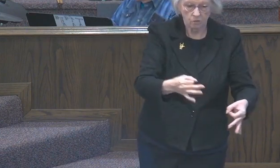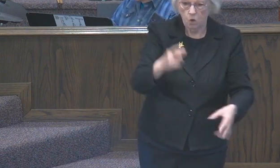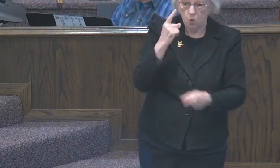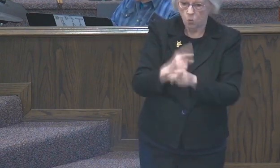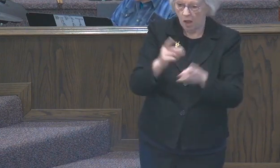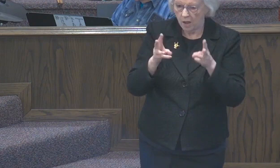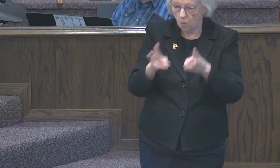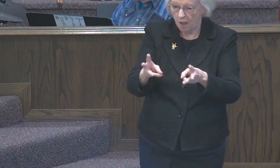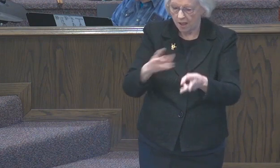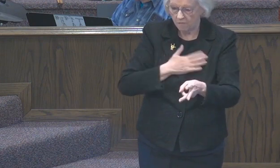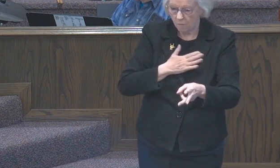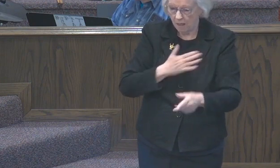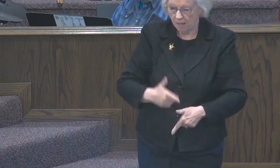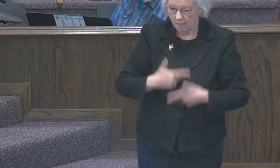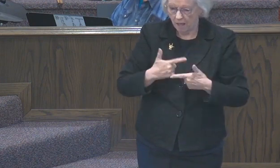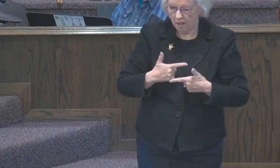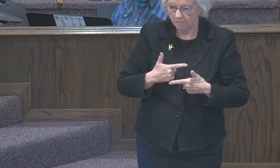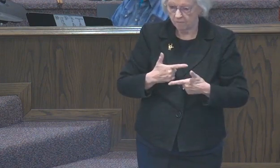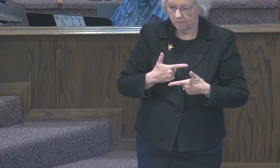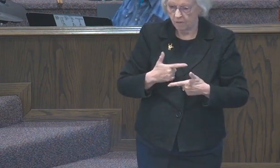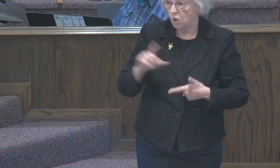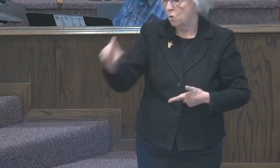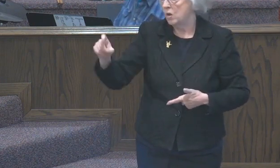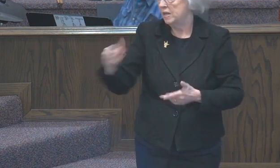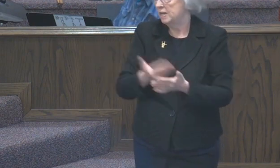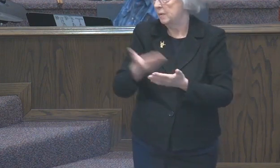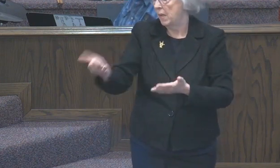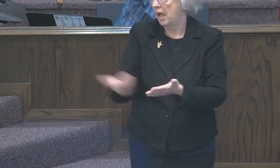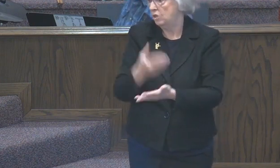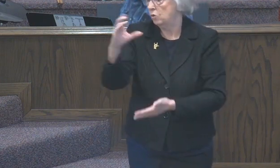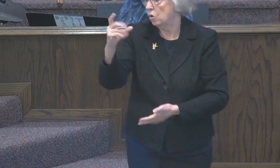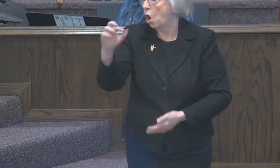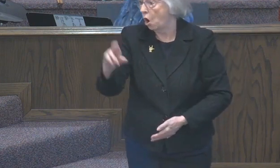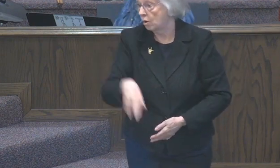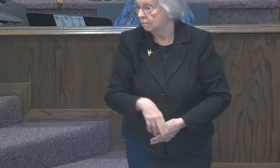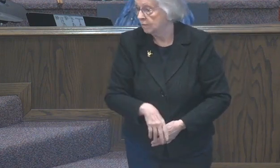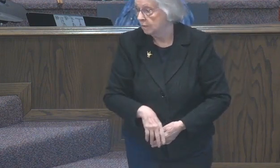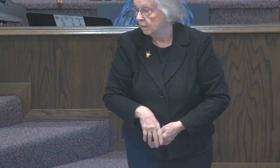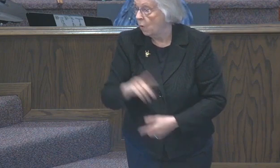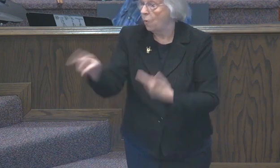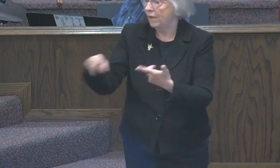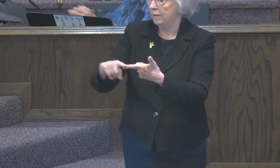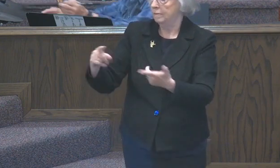Live in his promises. And you will be blessed. Let's stand and be dismissed.